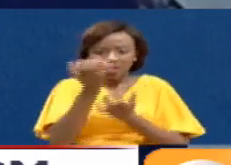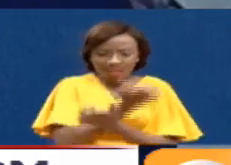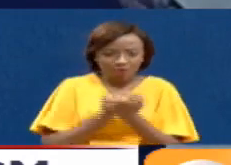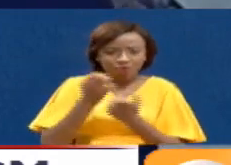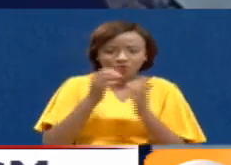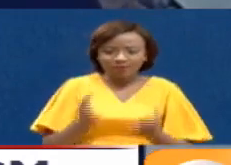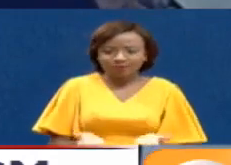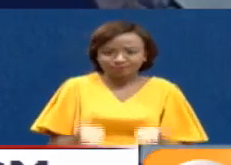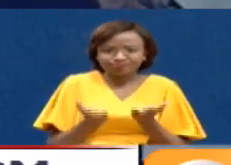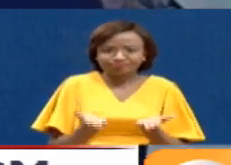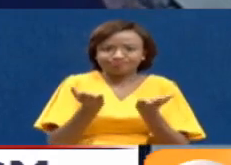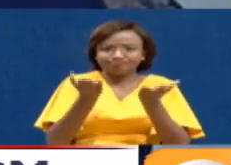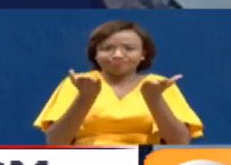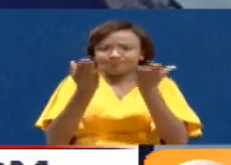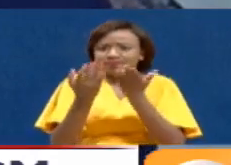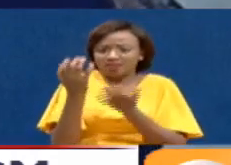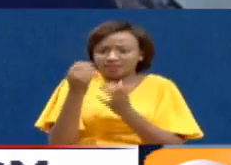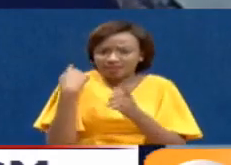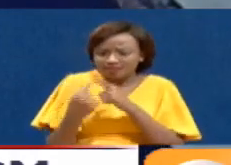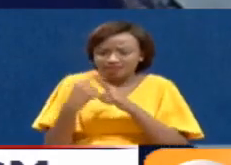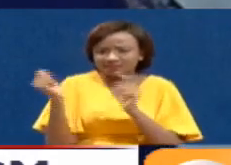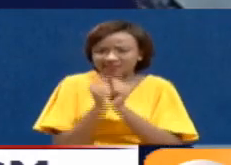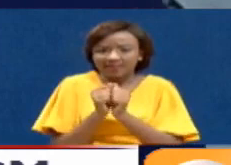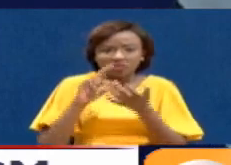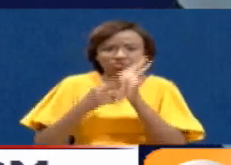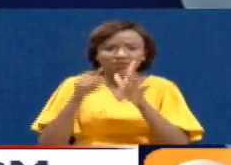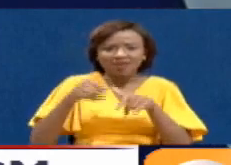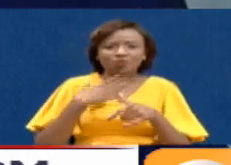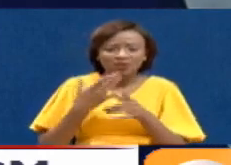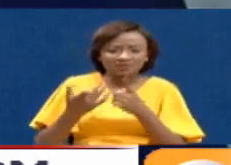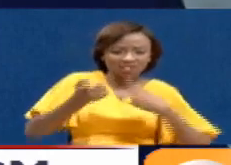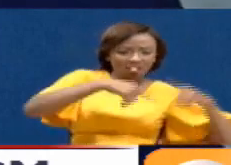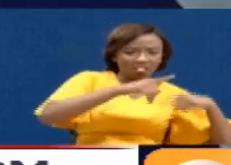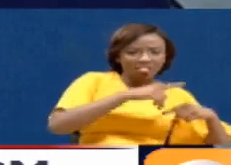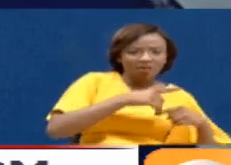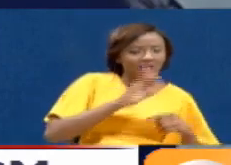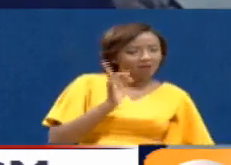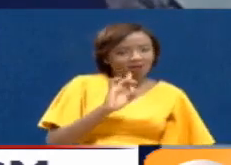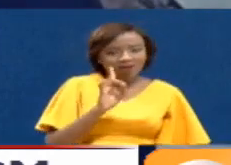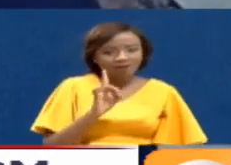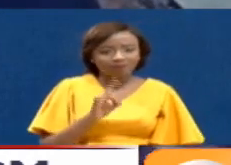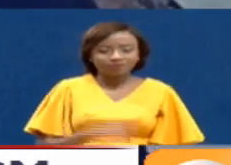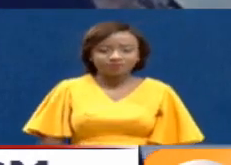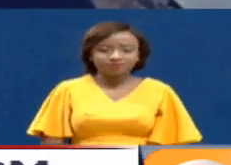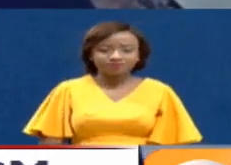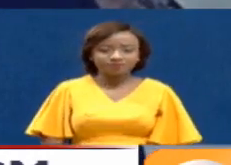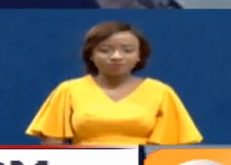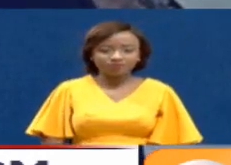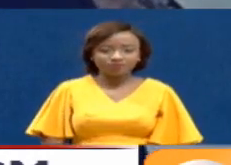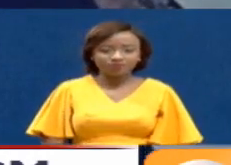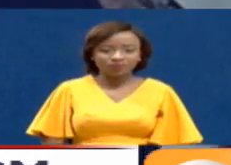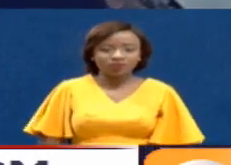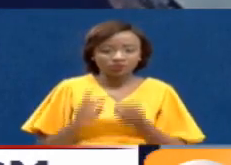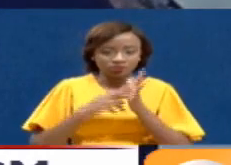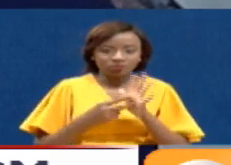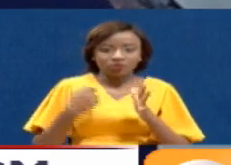of the past 10 years, nobody wants health migrants around the world. And the best way to deal with it